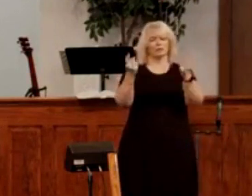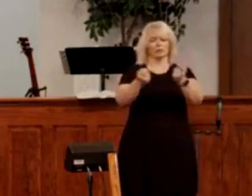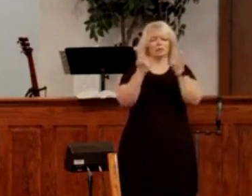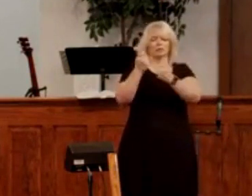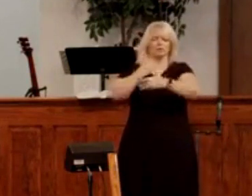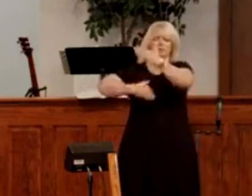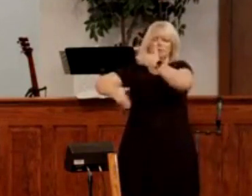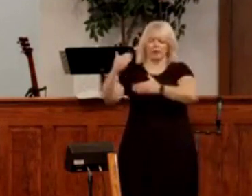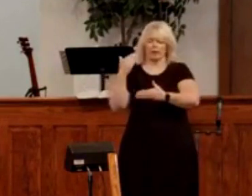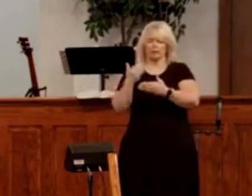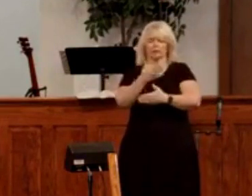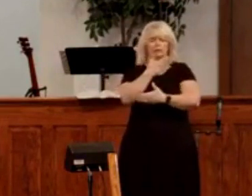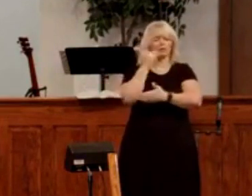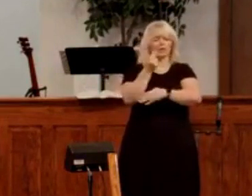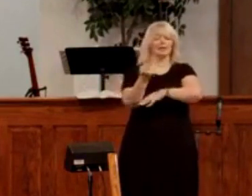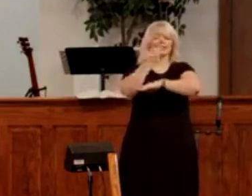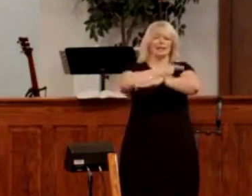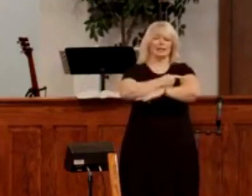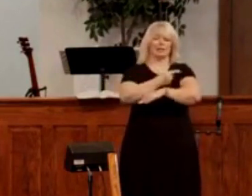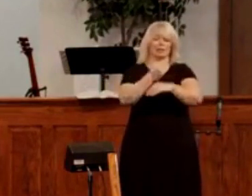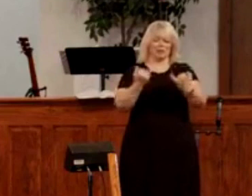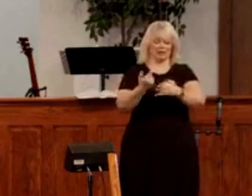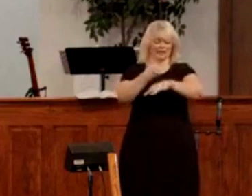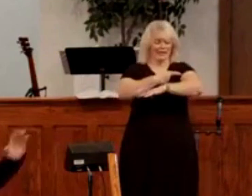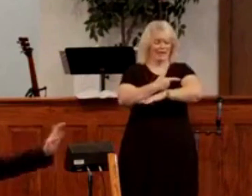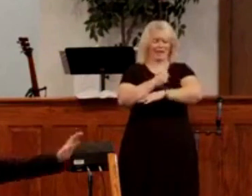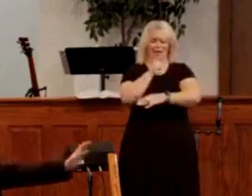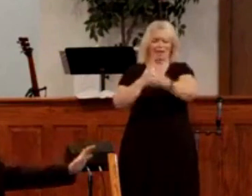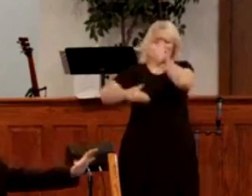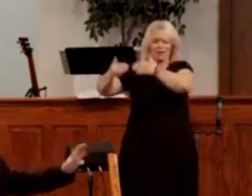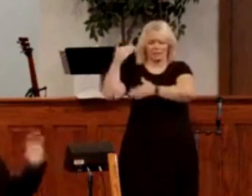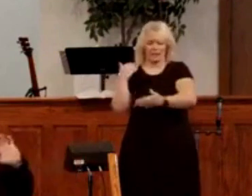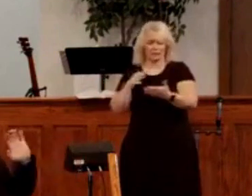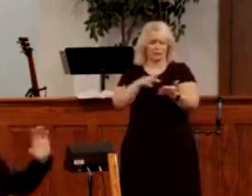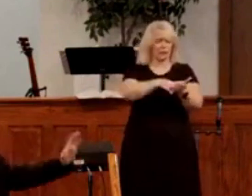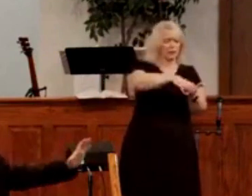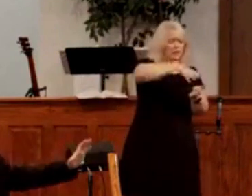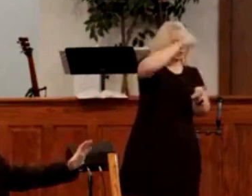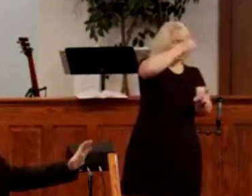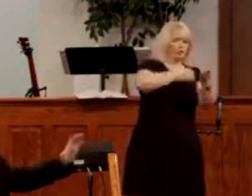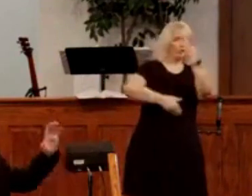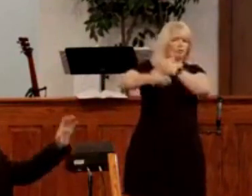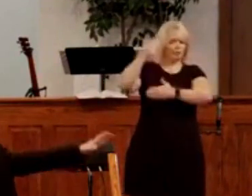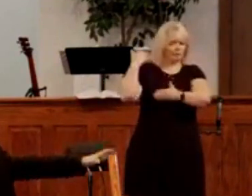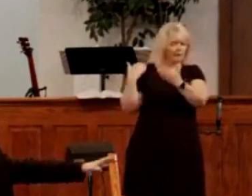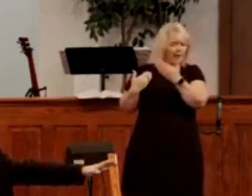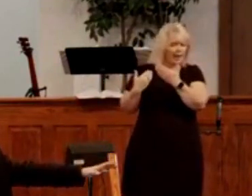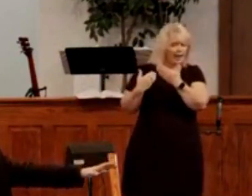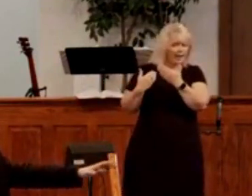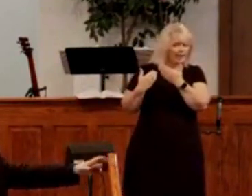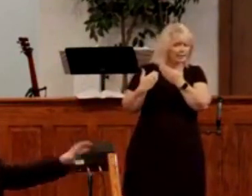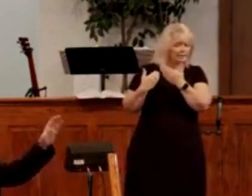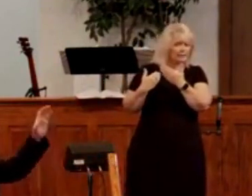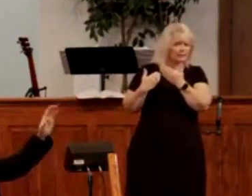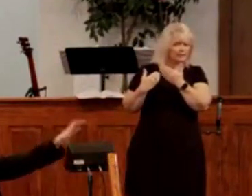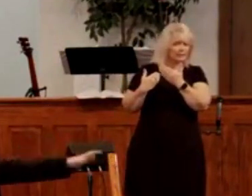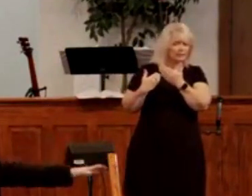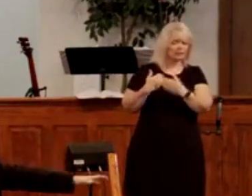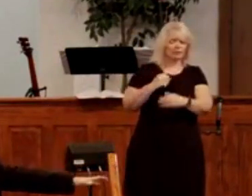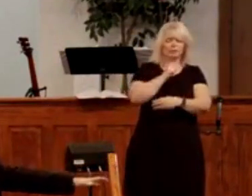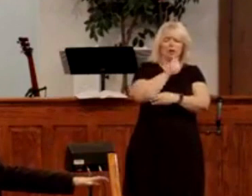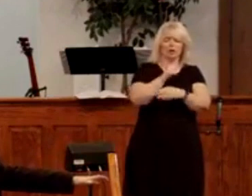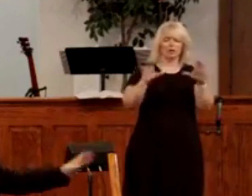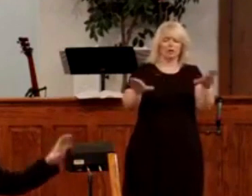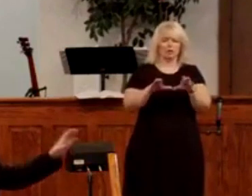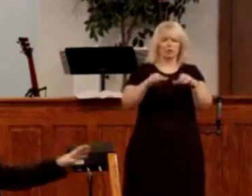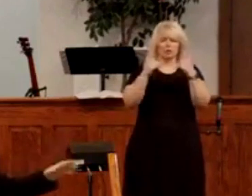today while you're following Jesus Christ. So we learn from the past. We learn from the sins that we committed and the consequences we suffered. And we said, I'm not going to do